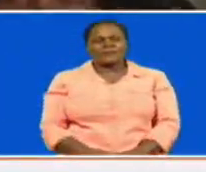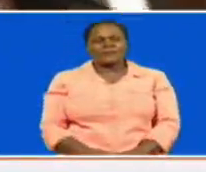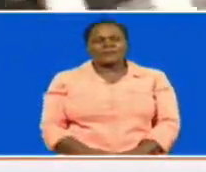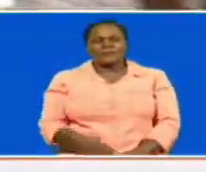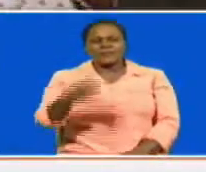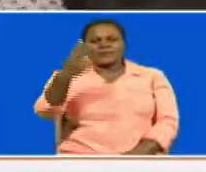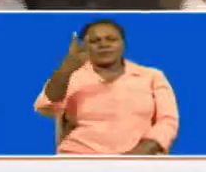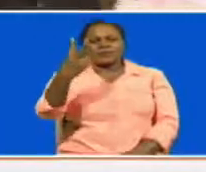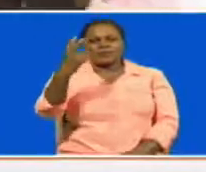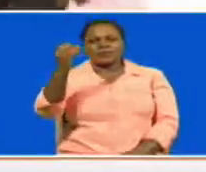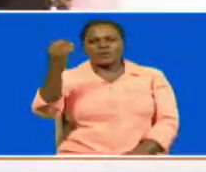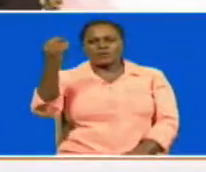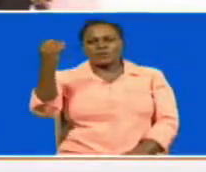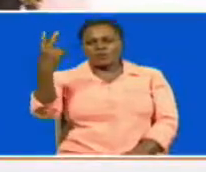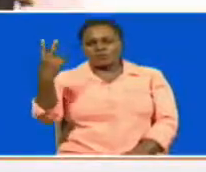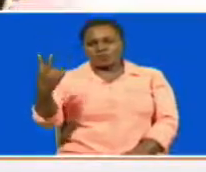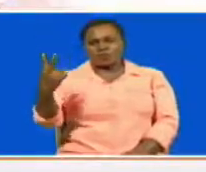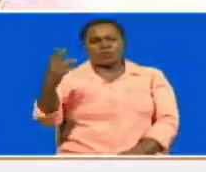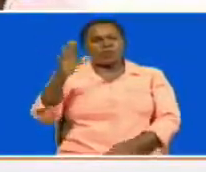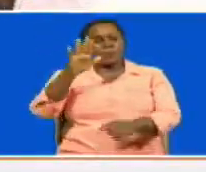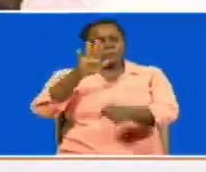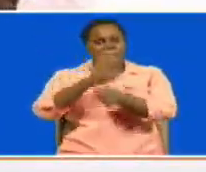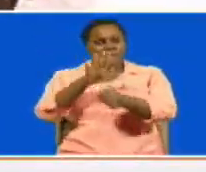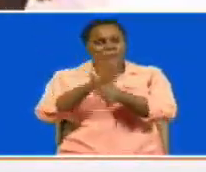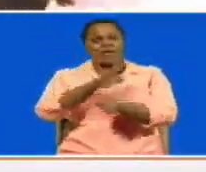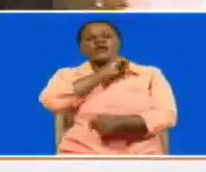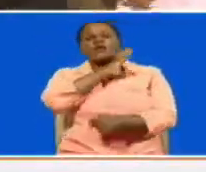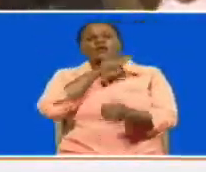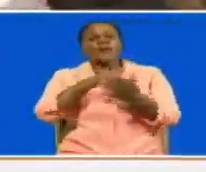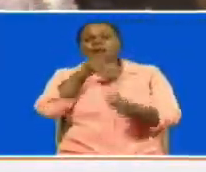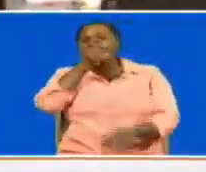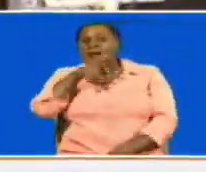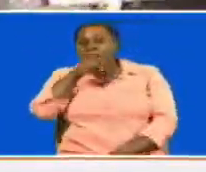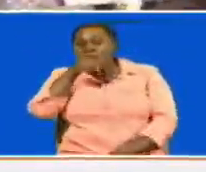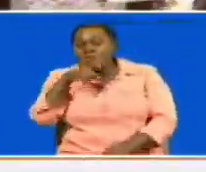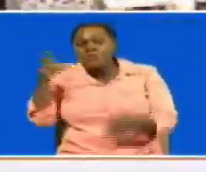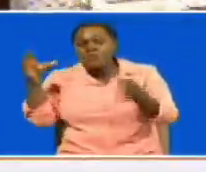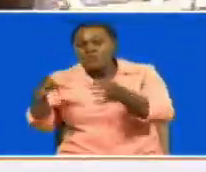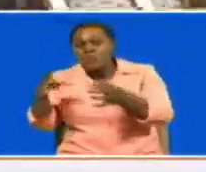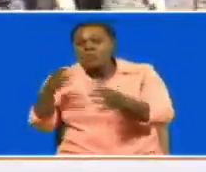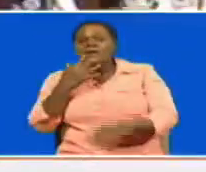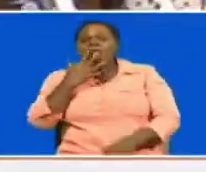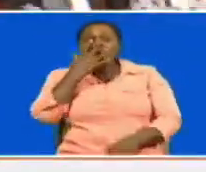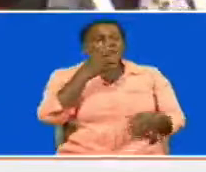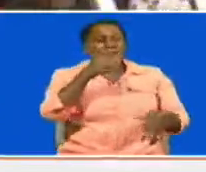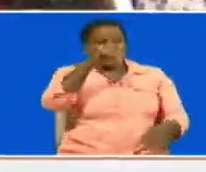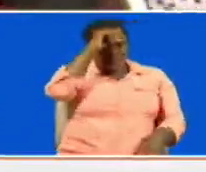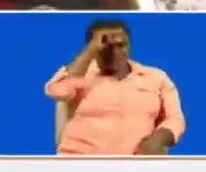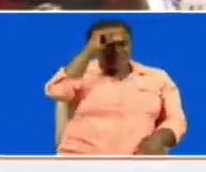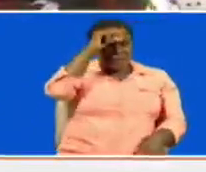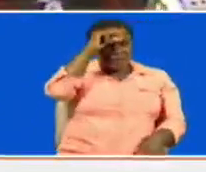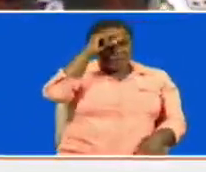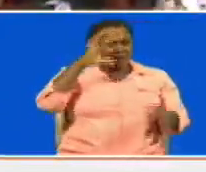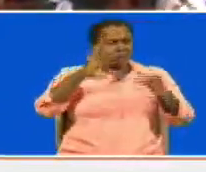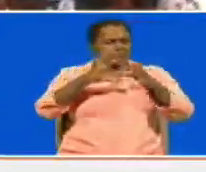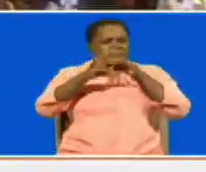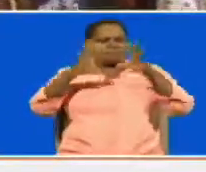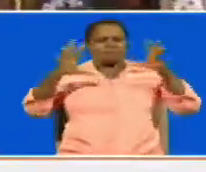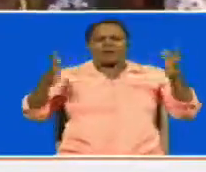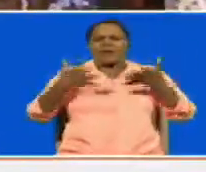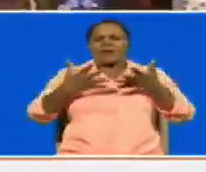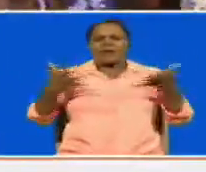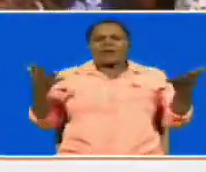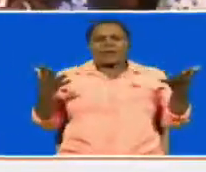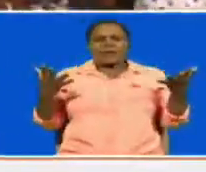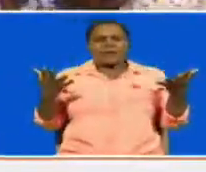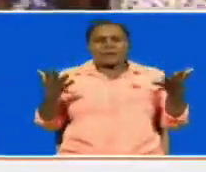In 2002, despite numerous complaints against the KANU regime, the NAK government completely delinked itself from anyone